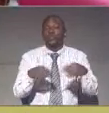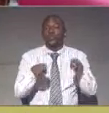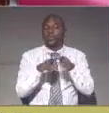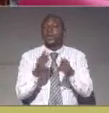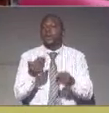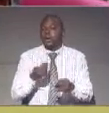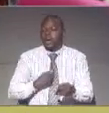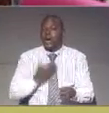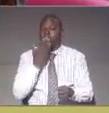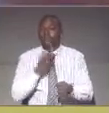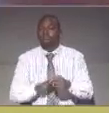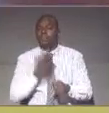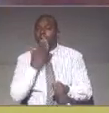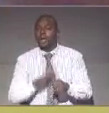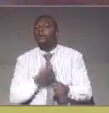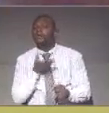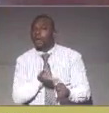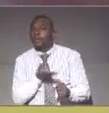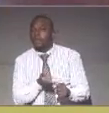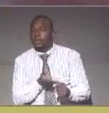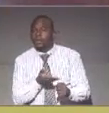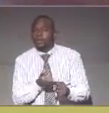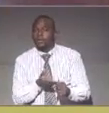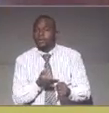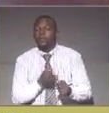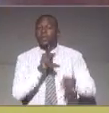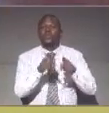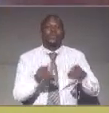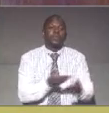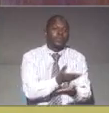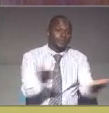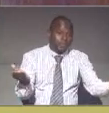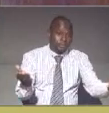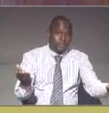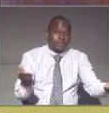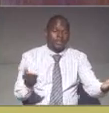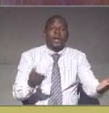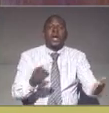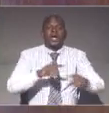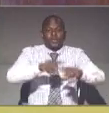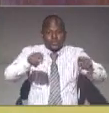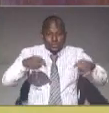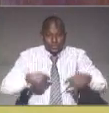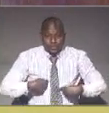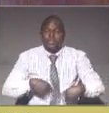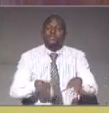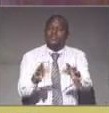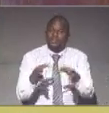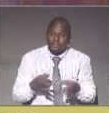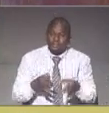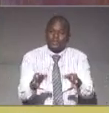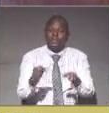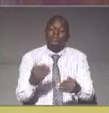it has pledges we promise to the population. So to ask us to account to